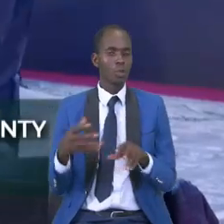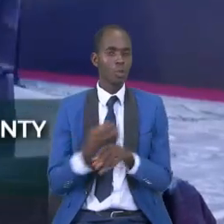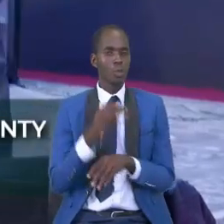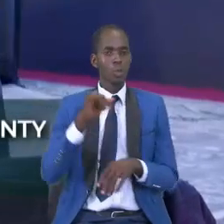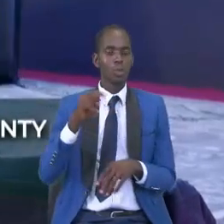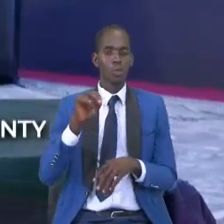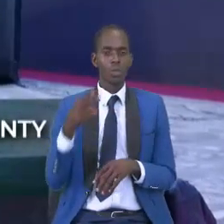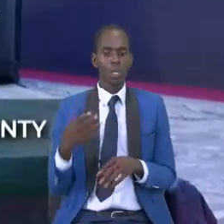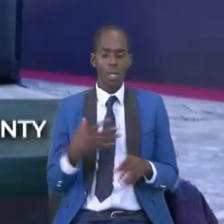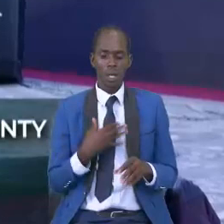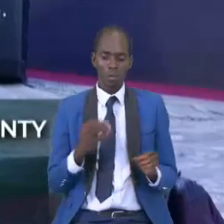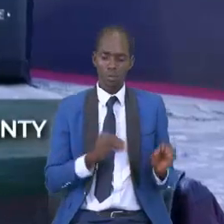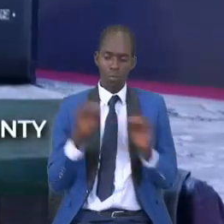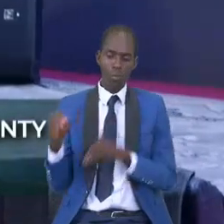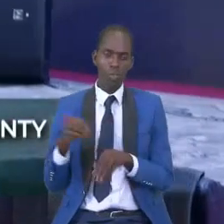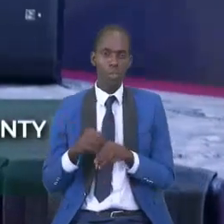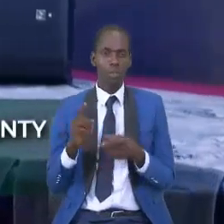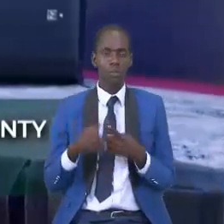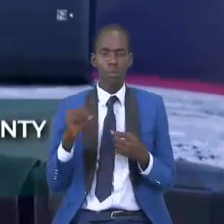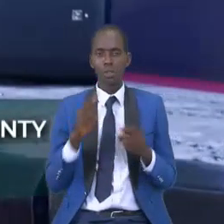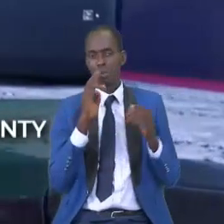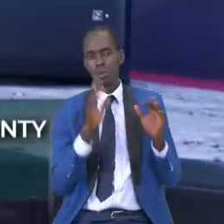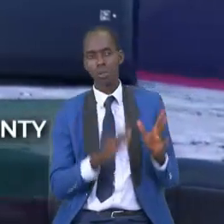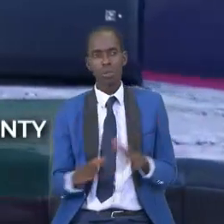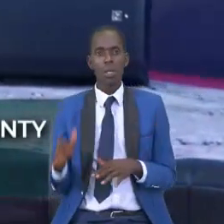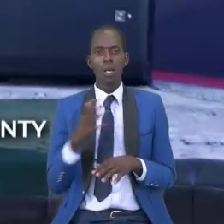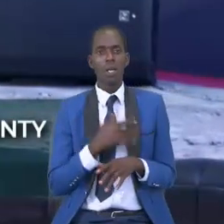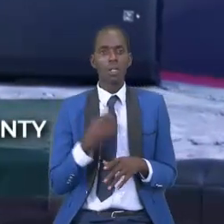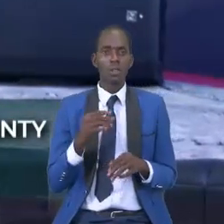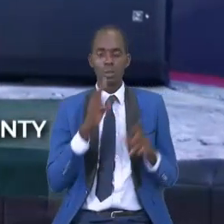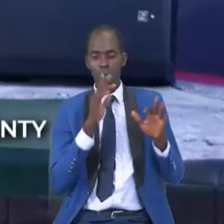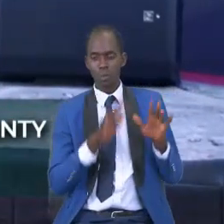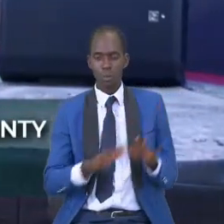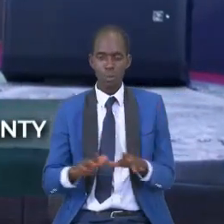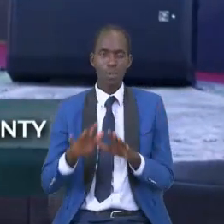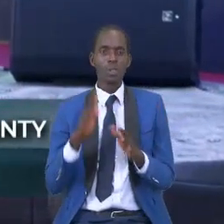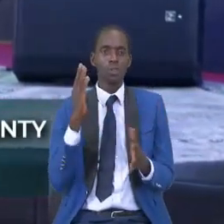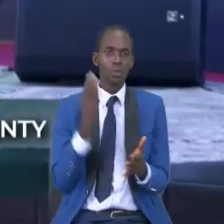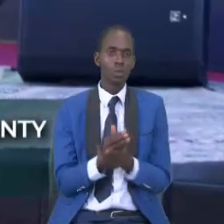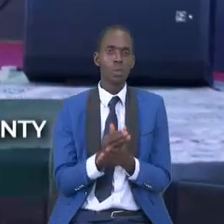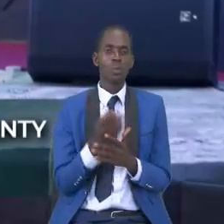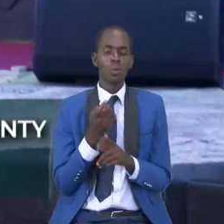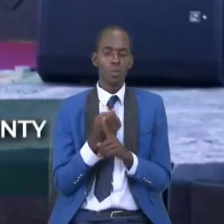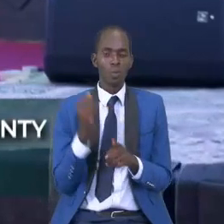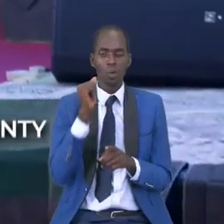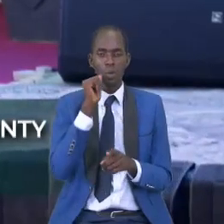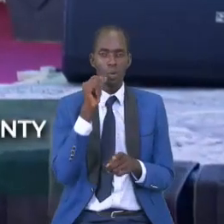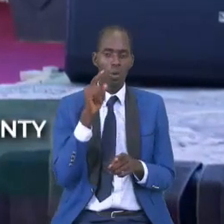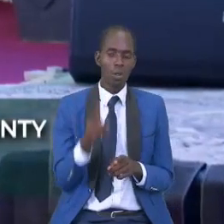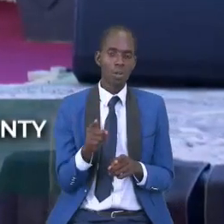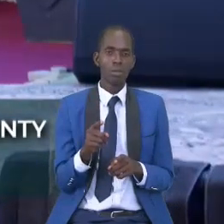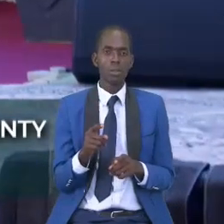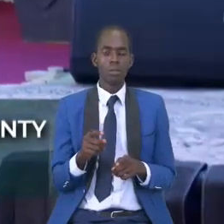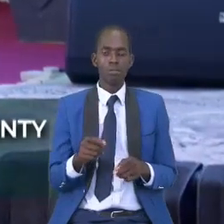sea ceased from her raging. So they took up Jonah,